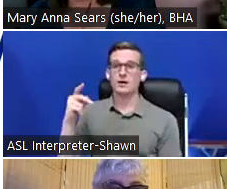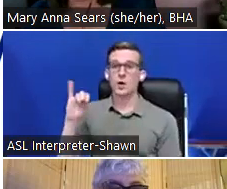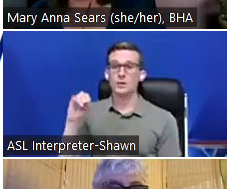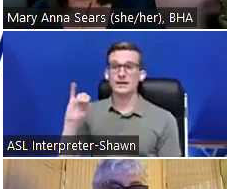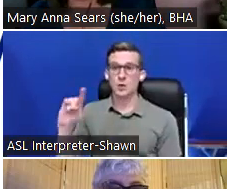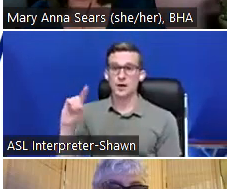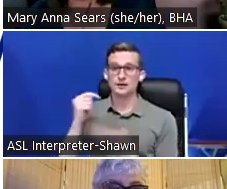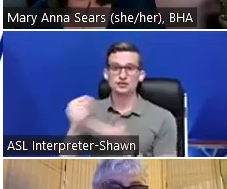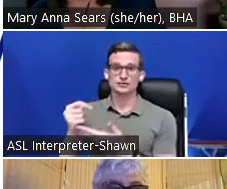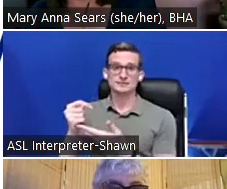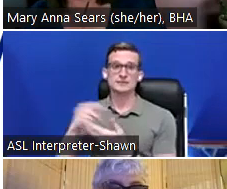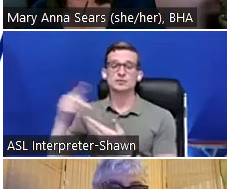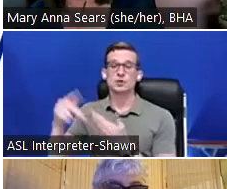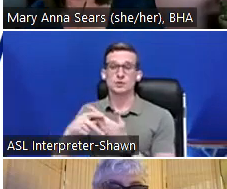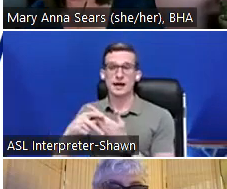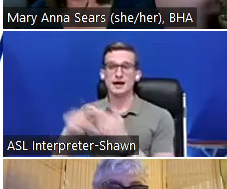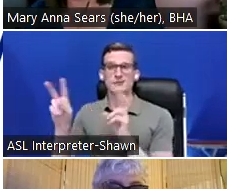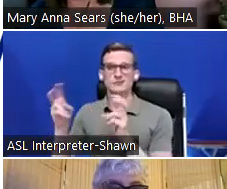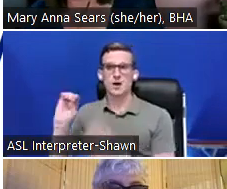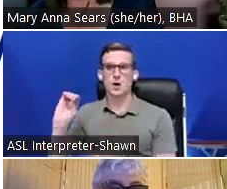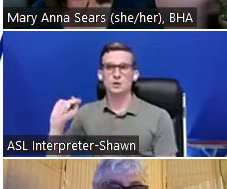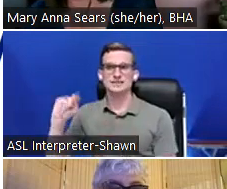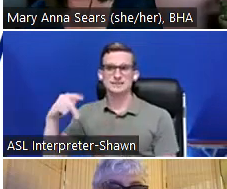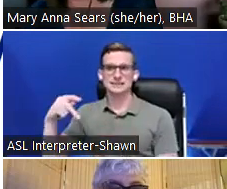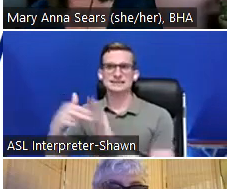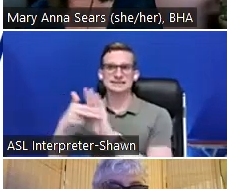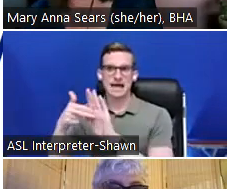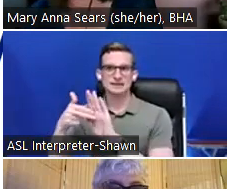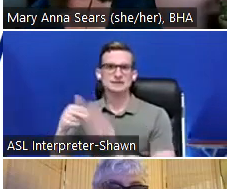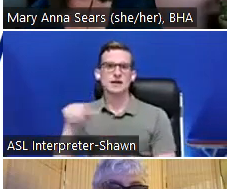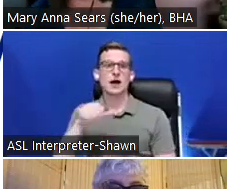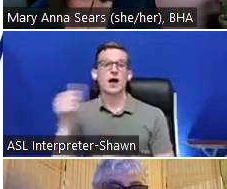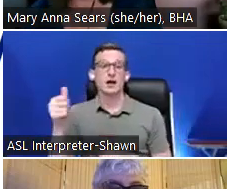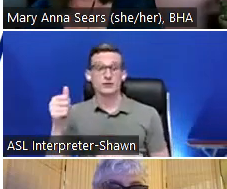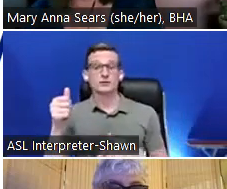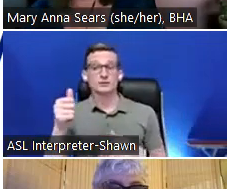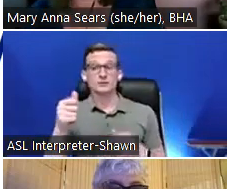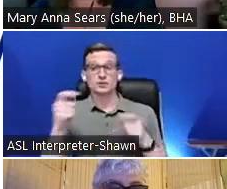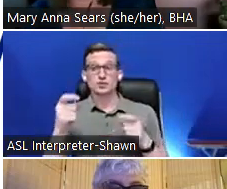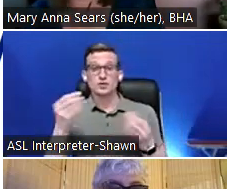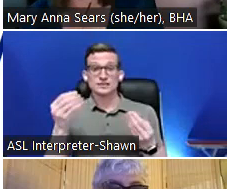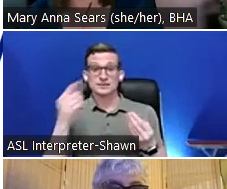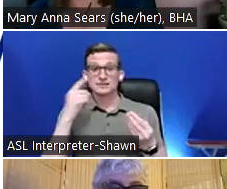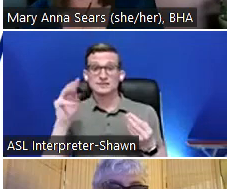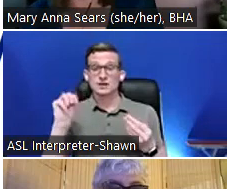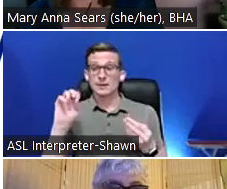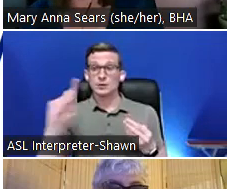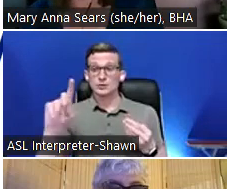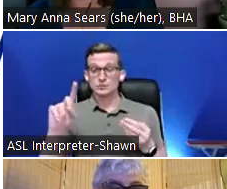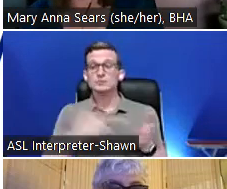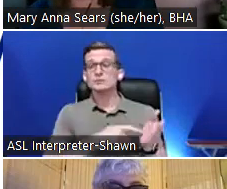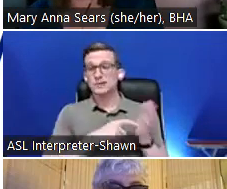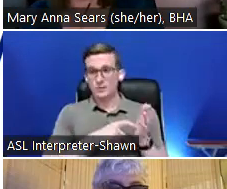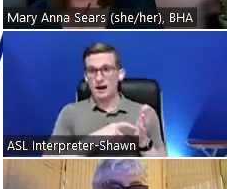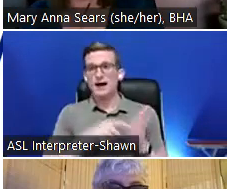for MOUD services do require the OTP type license. And qualified practitioners may request an